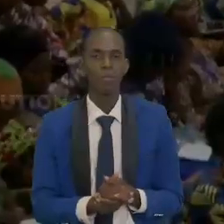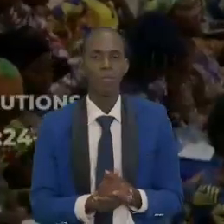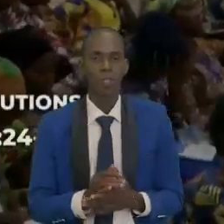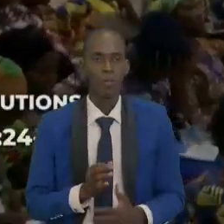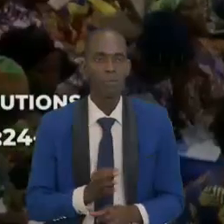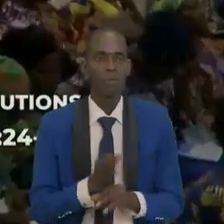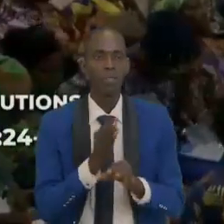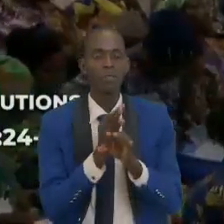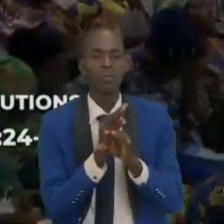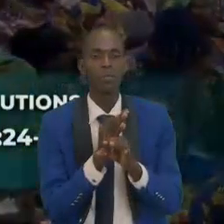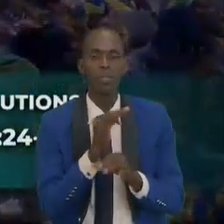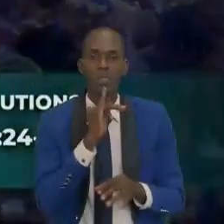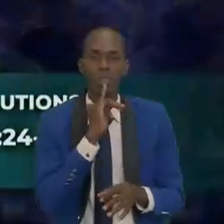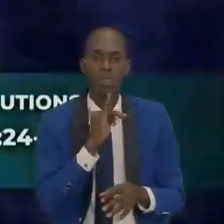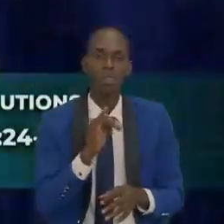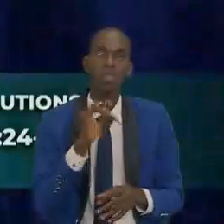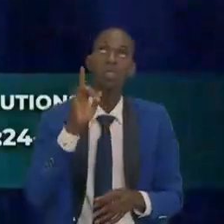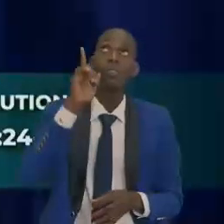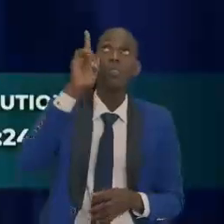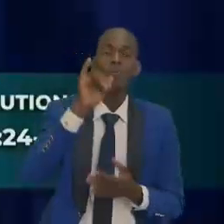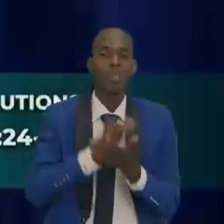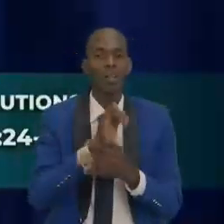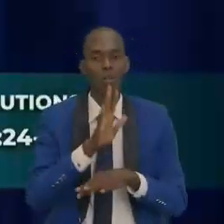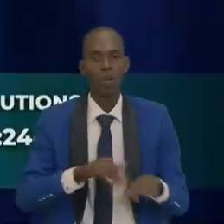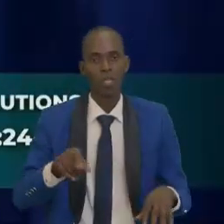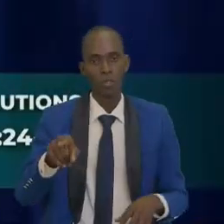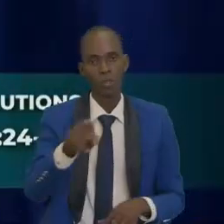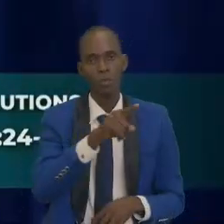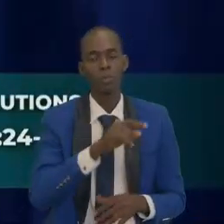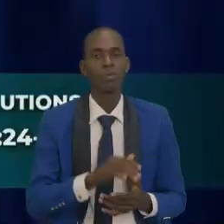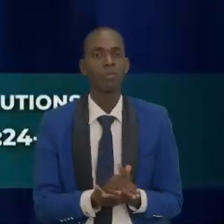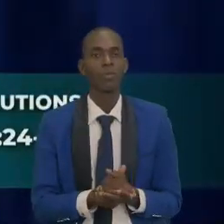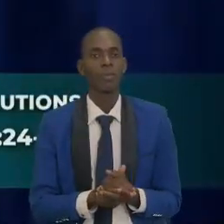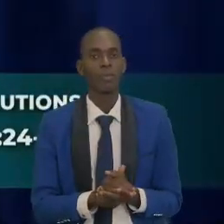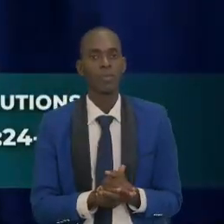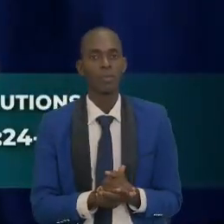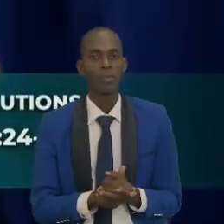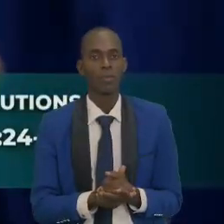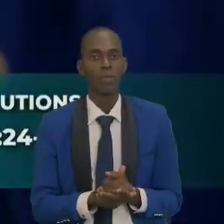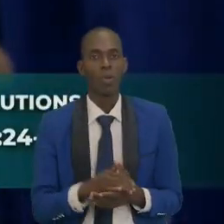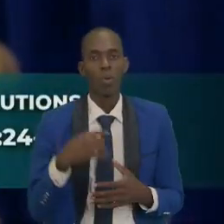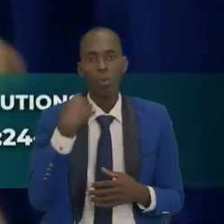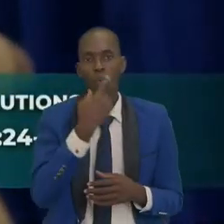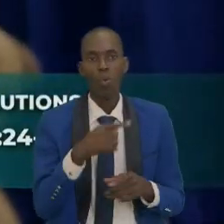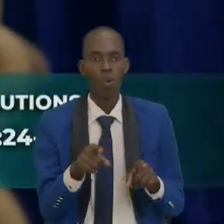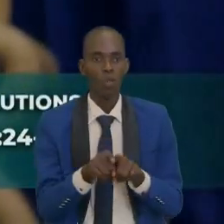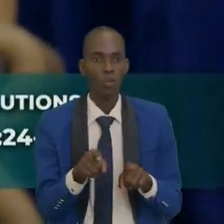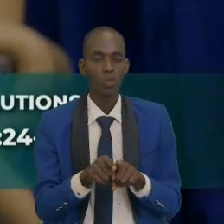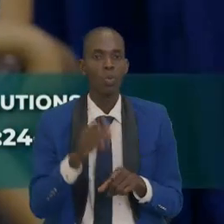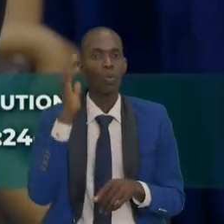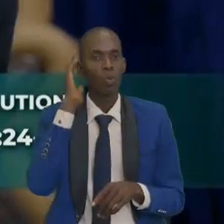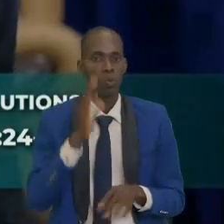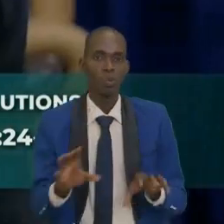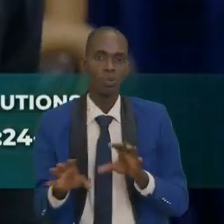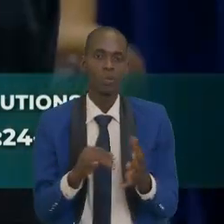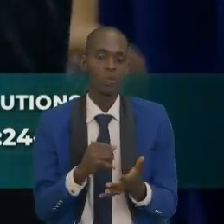Faithful Is He that correlates you who also will